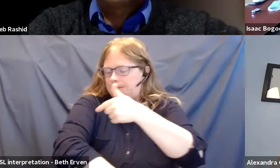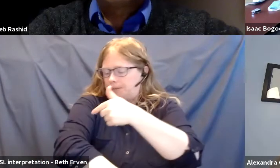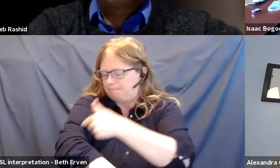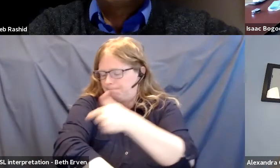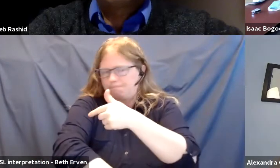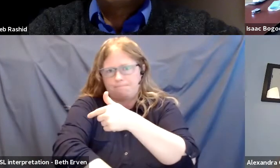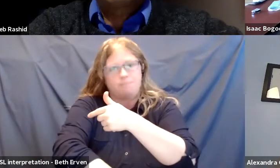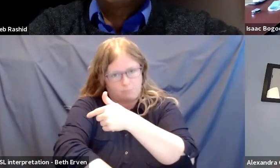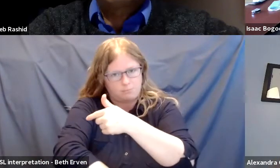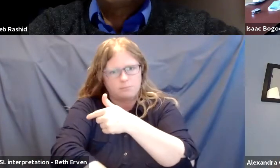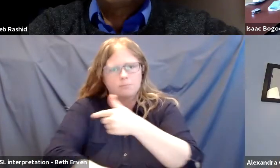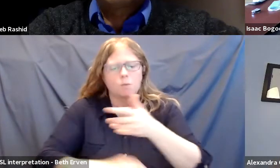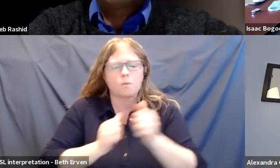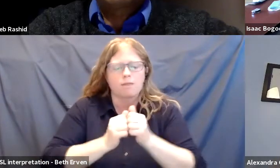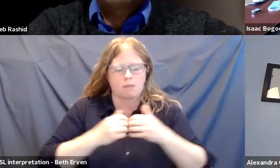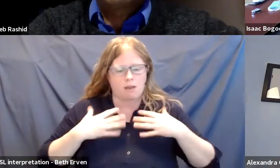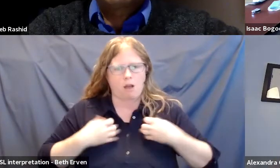is safer?